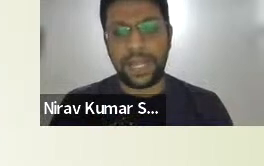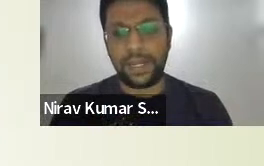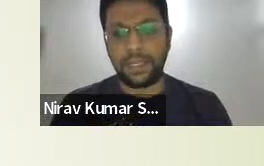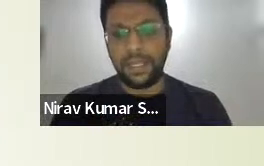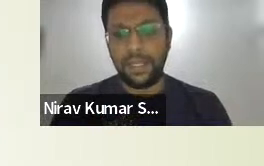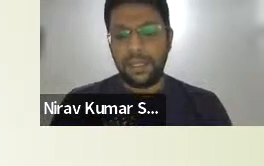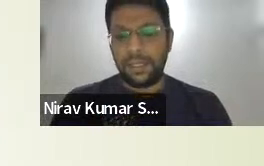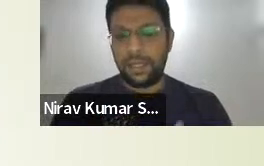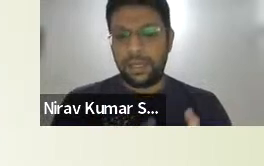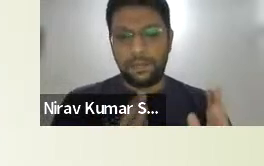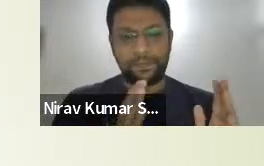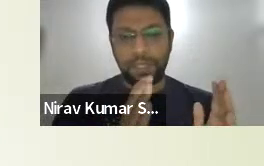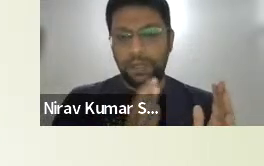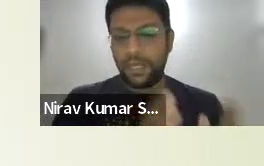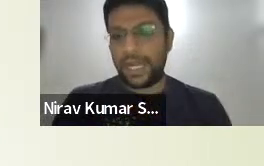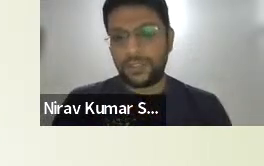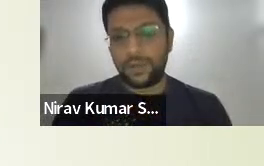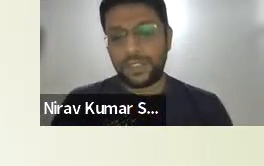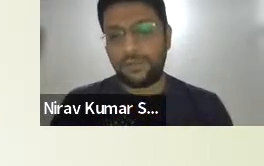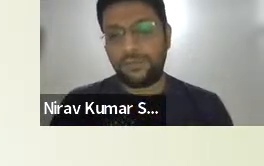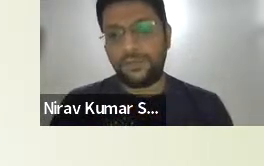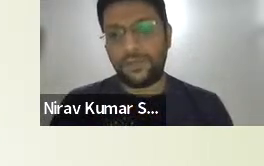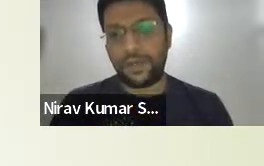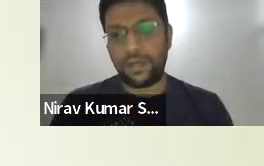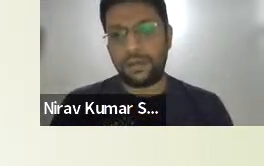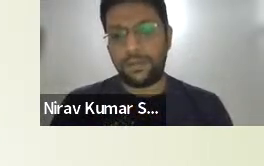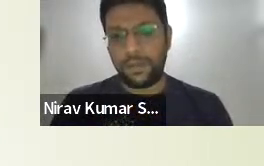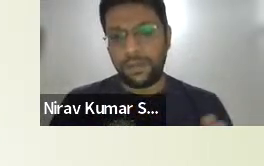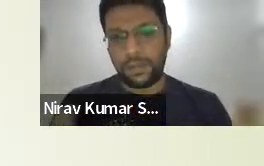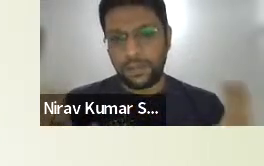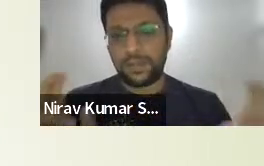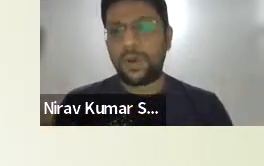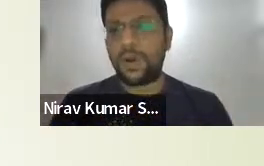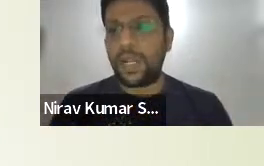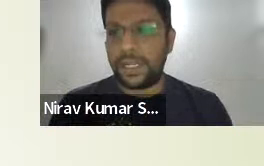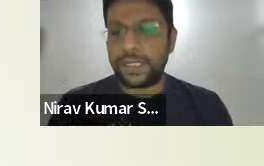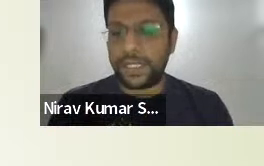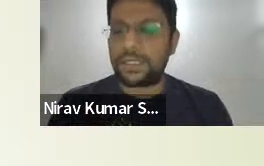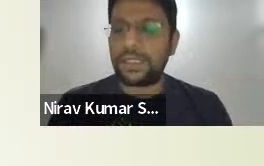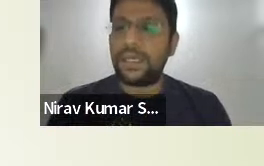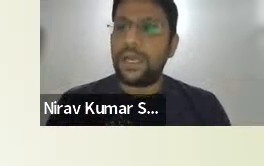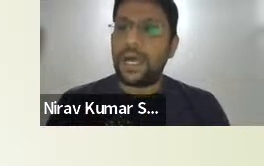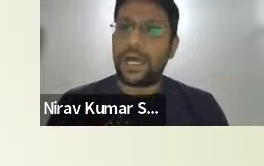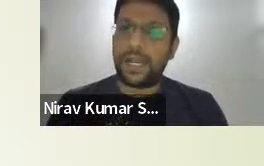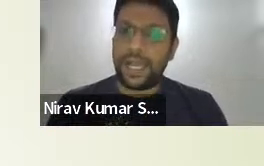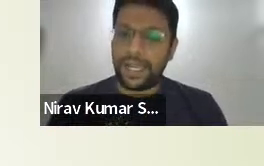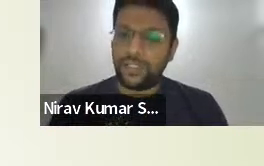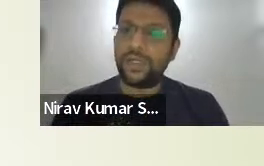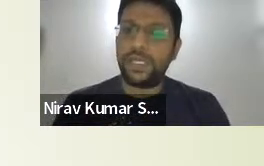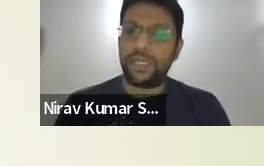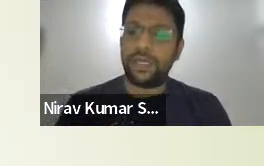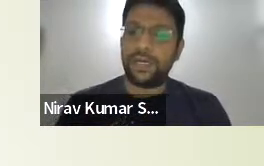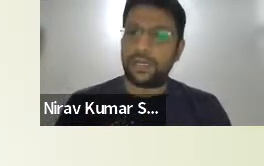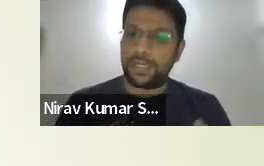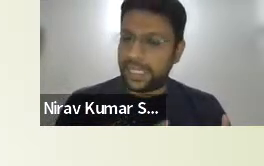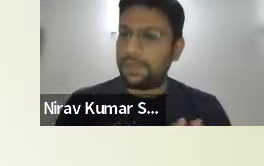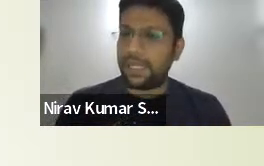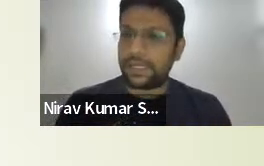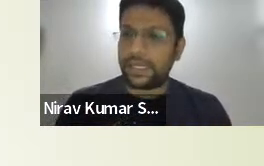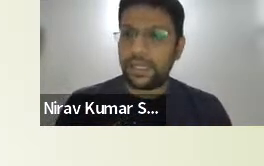language subtitling. Large groups of so-called literates are